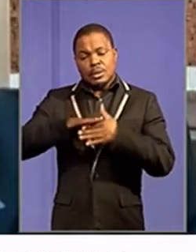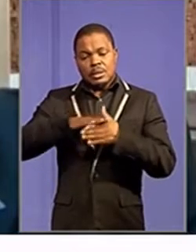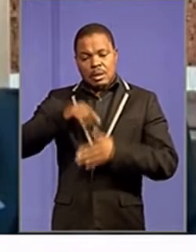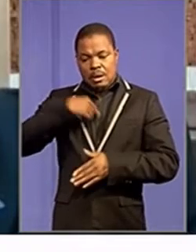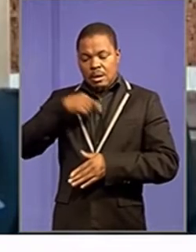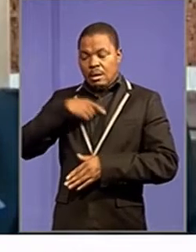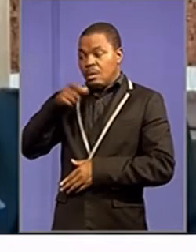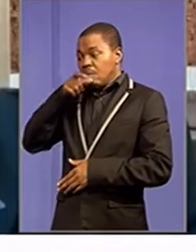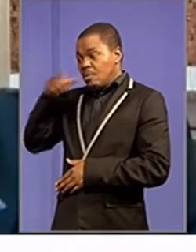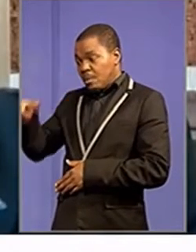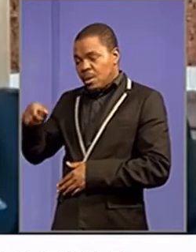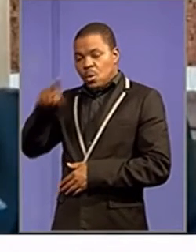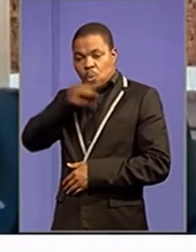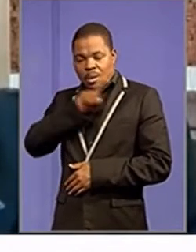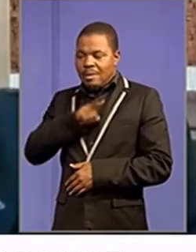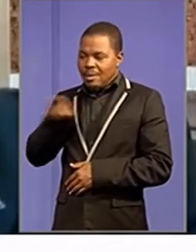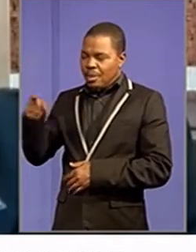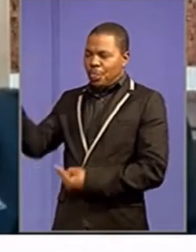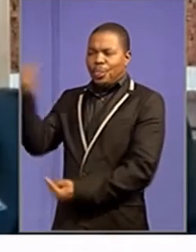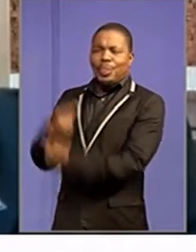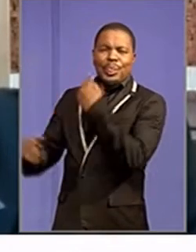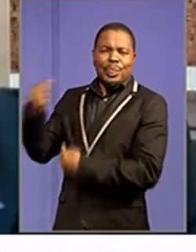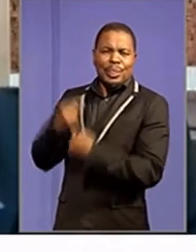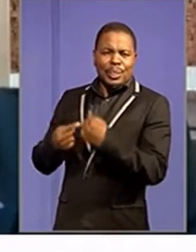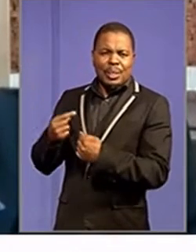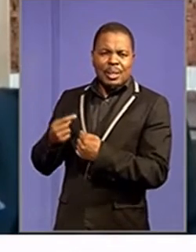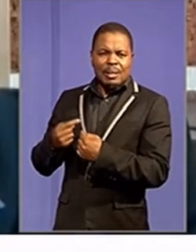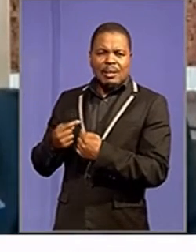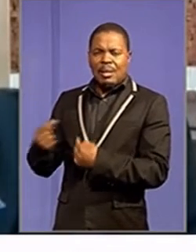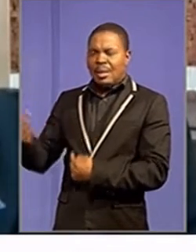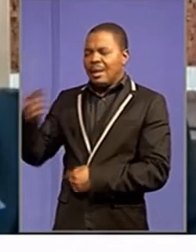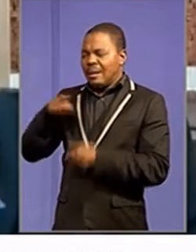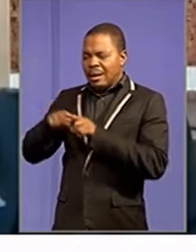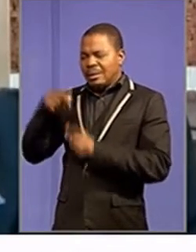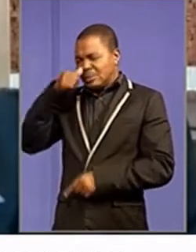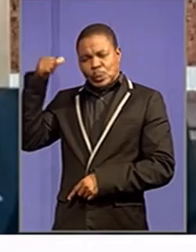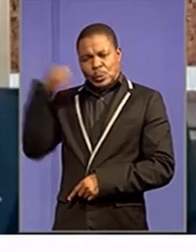the insult, as opposed to even just the criticism of the insult.